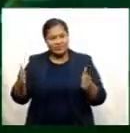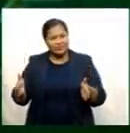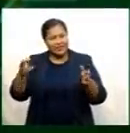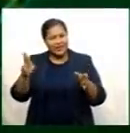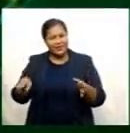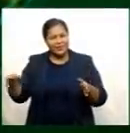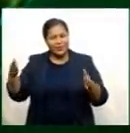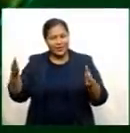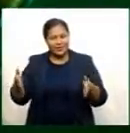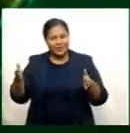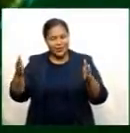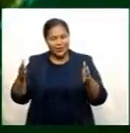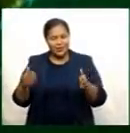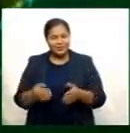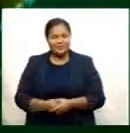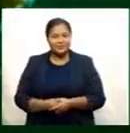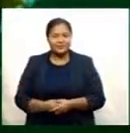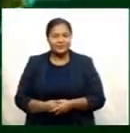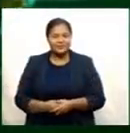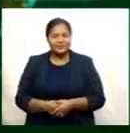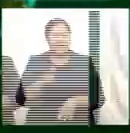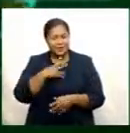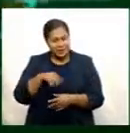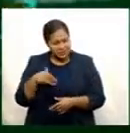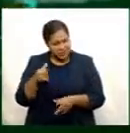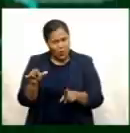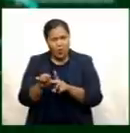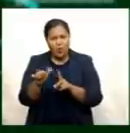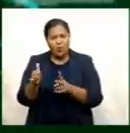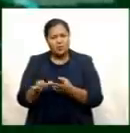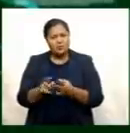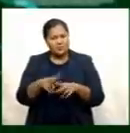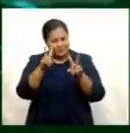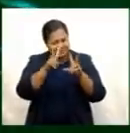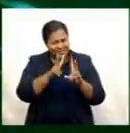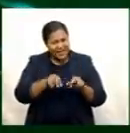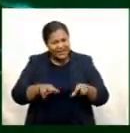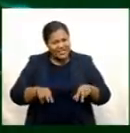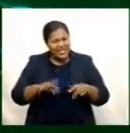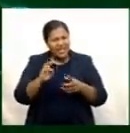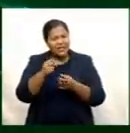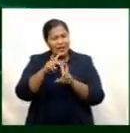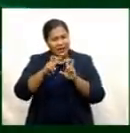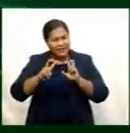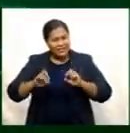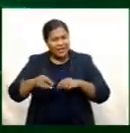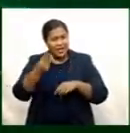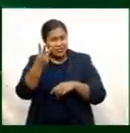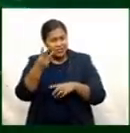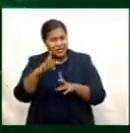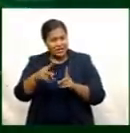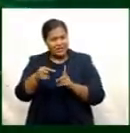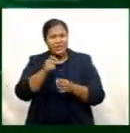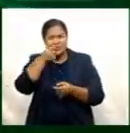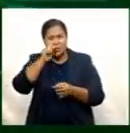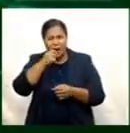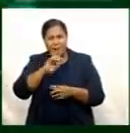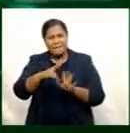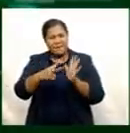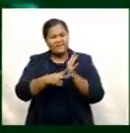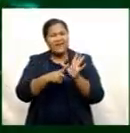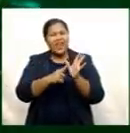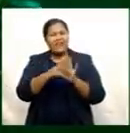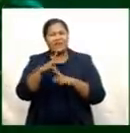zone. The ministry is also investigating 3 cases that were swabbed at Valilevu and Raiwanga screening